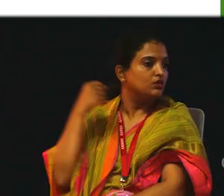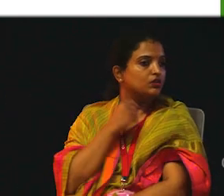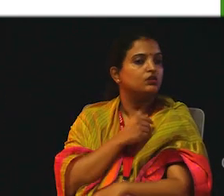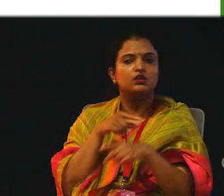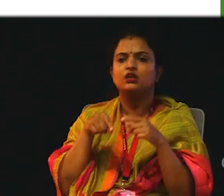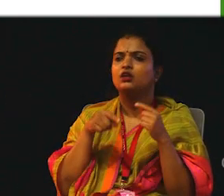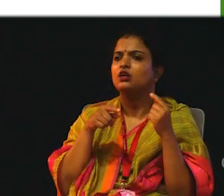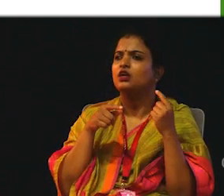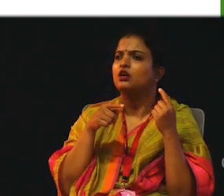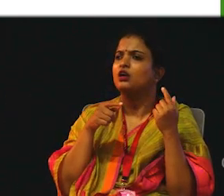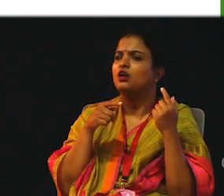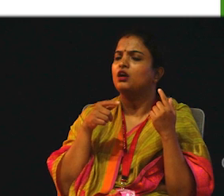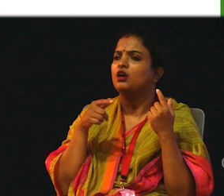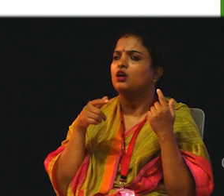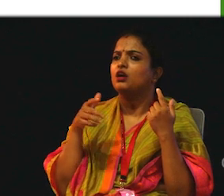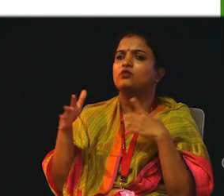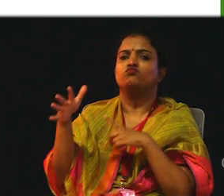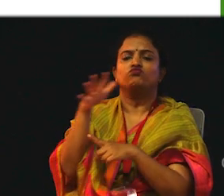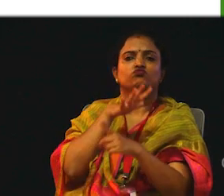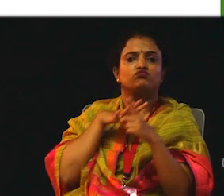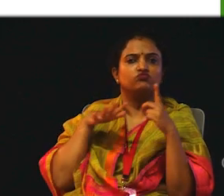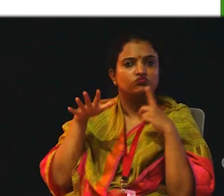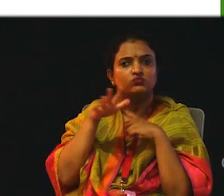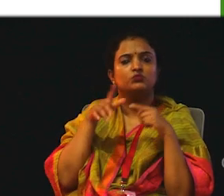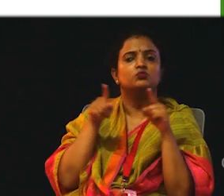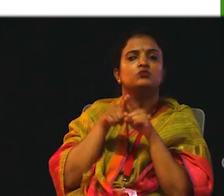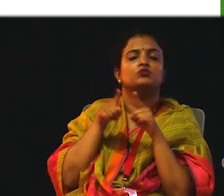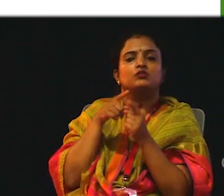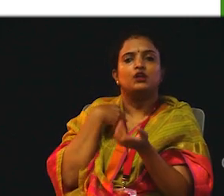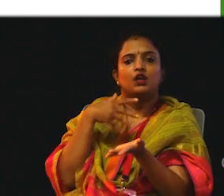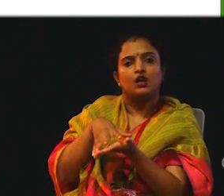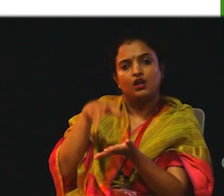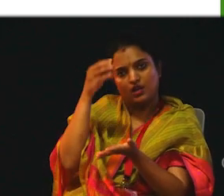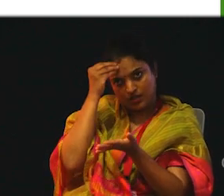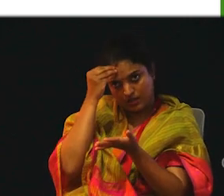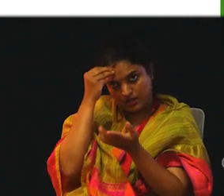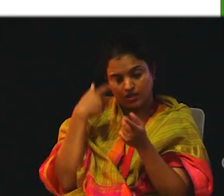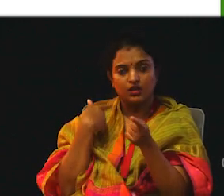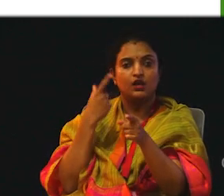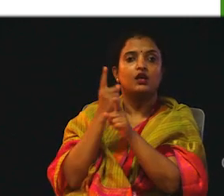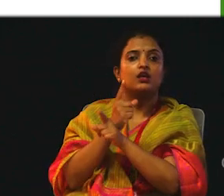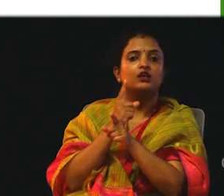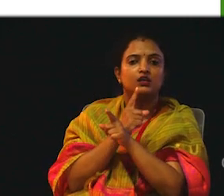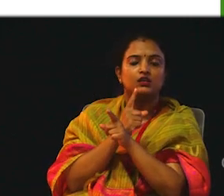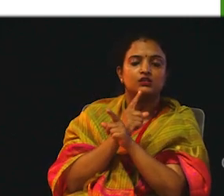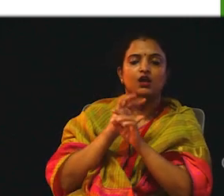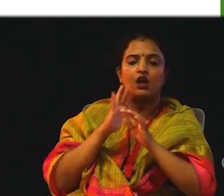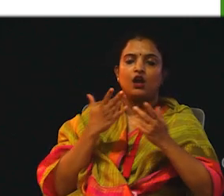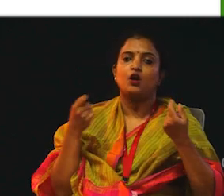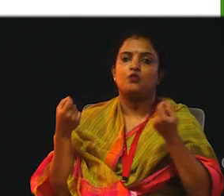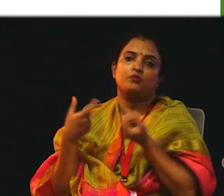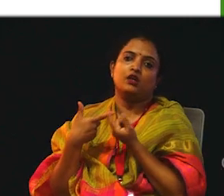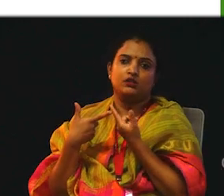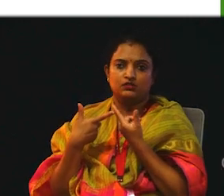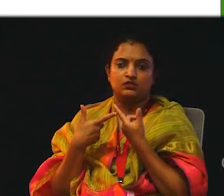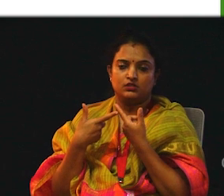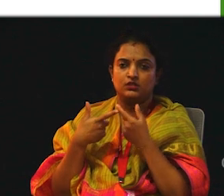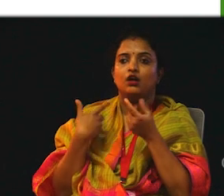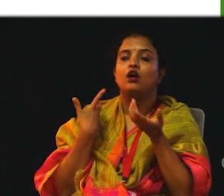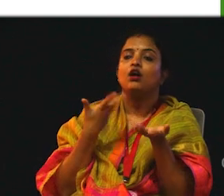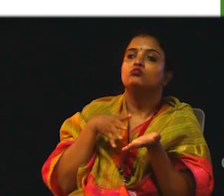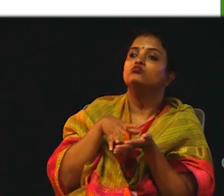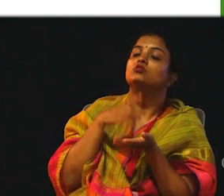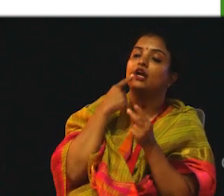The environment is actually filtered to the learner through the teacher as mediator. The learner is